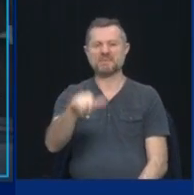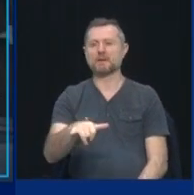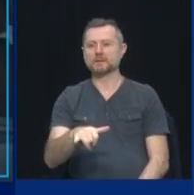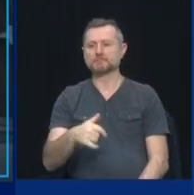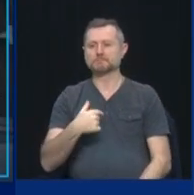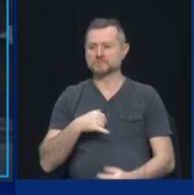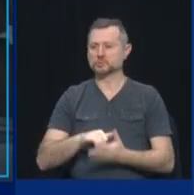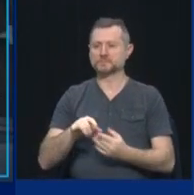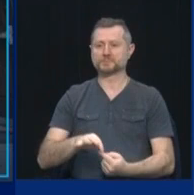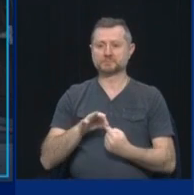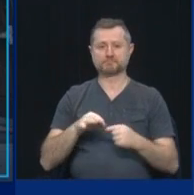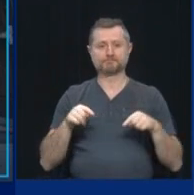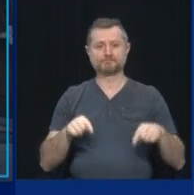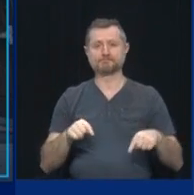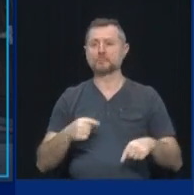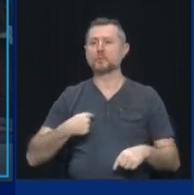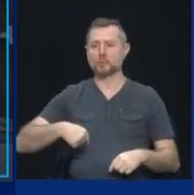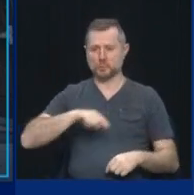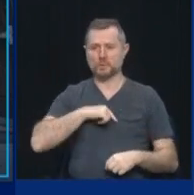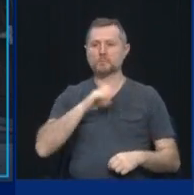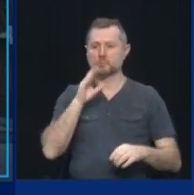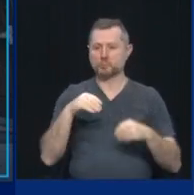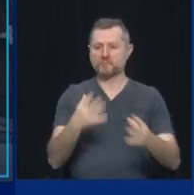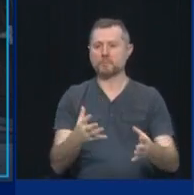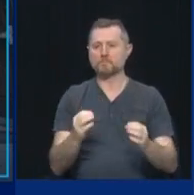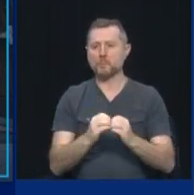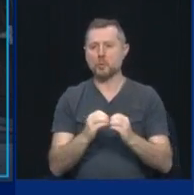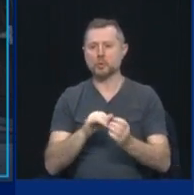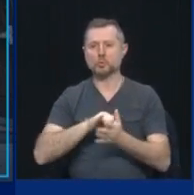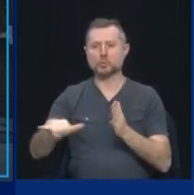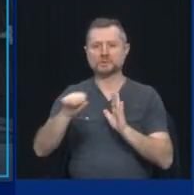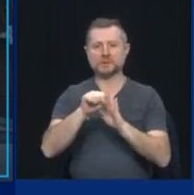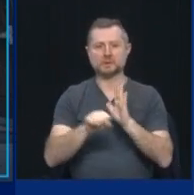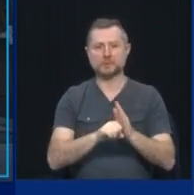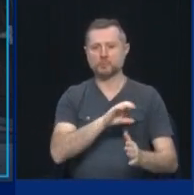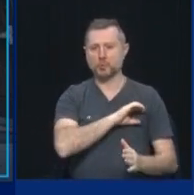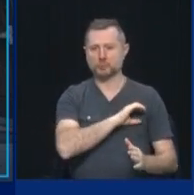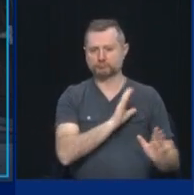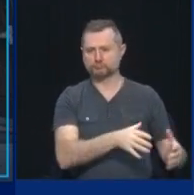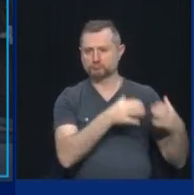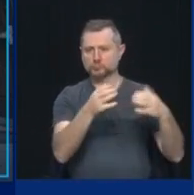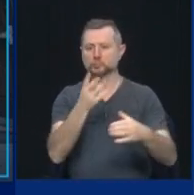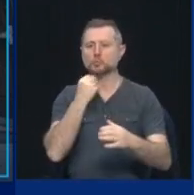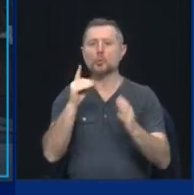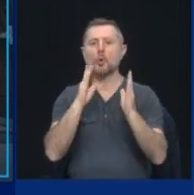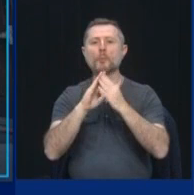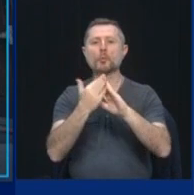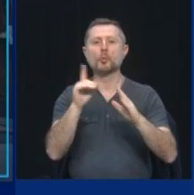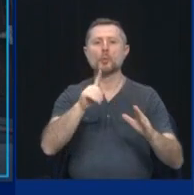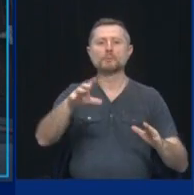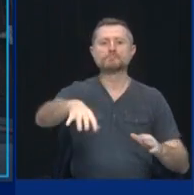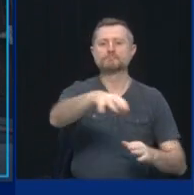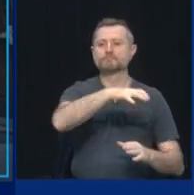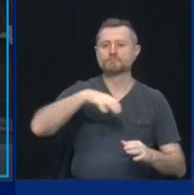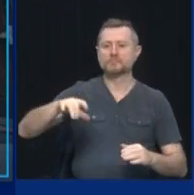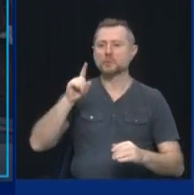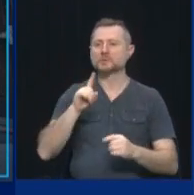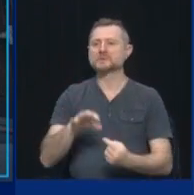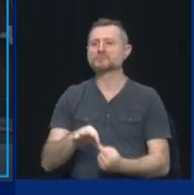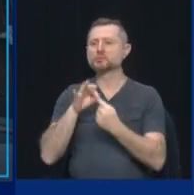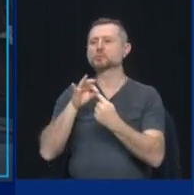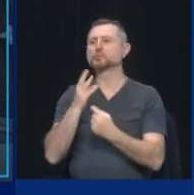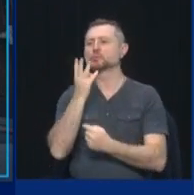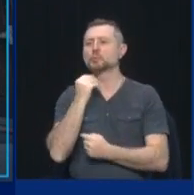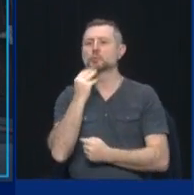provide additional state troopers to Jewish communities and especially Jewish religious and